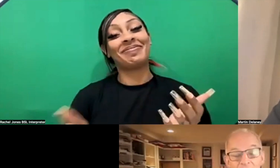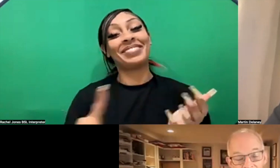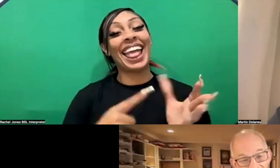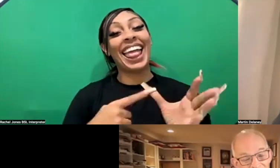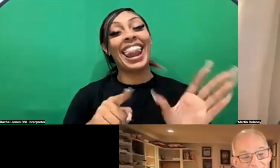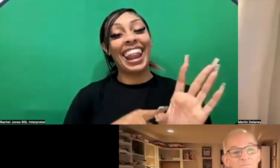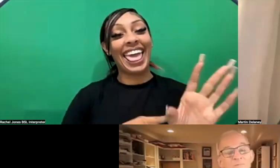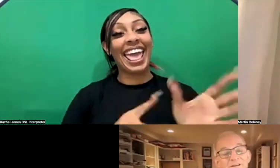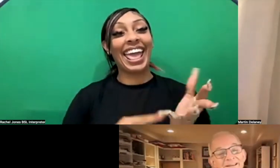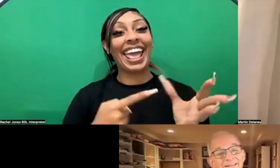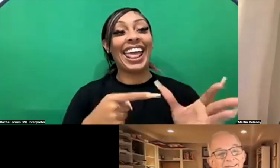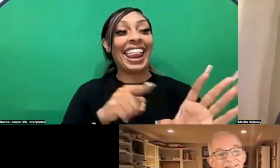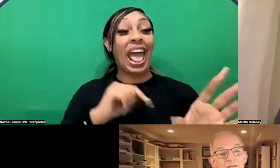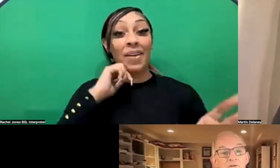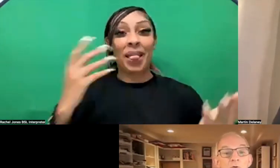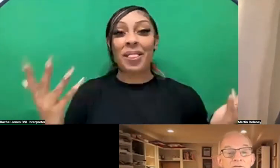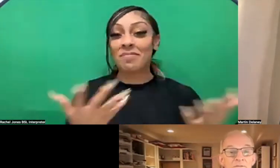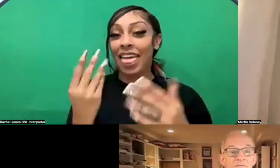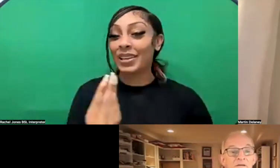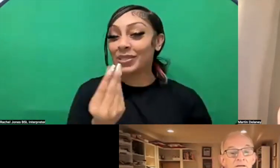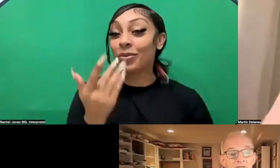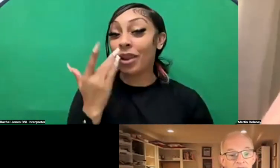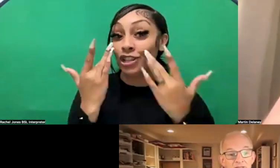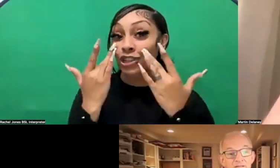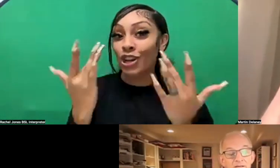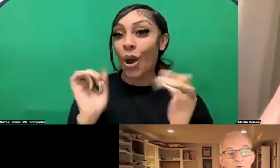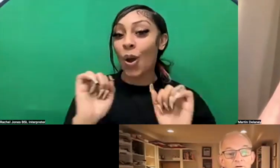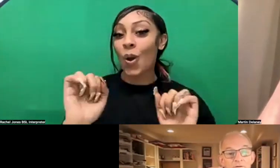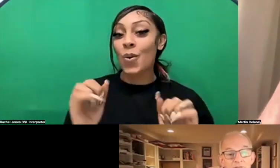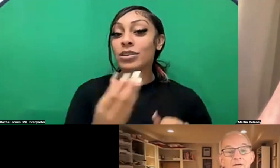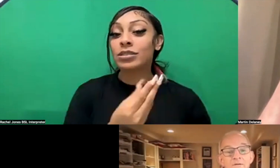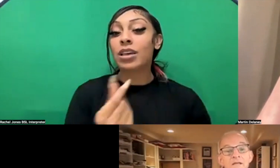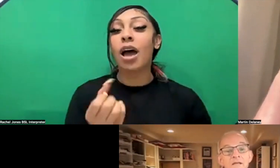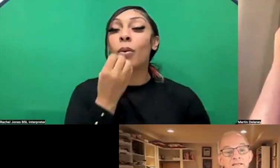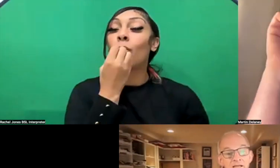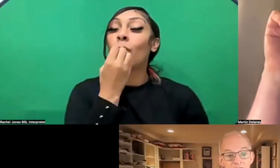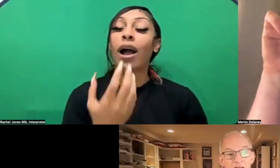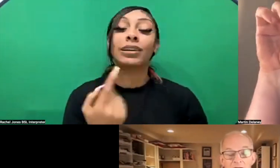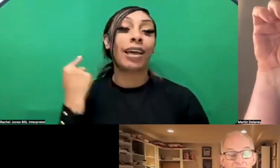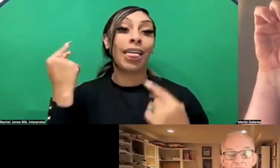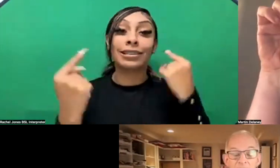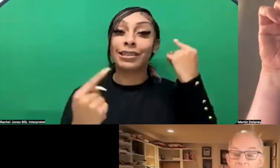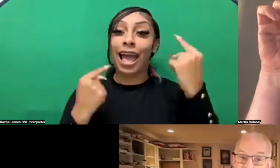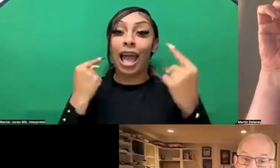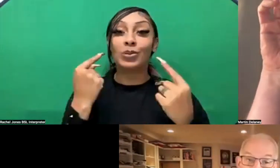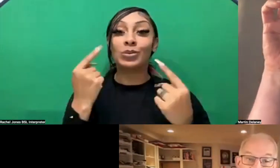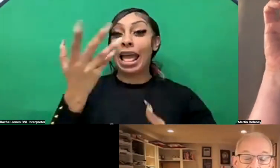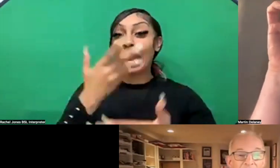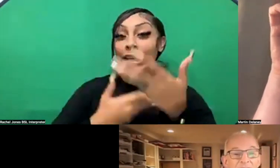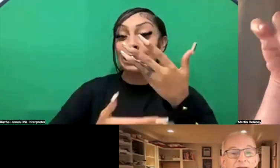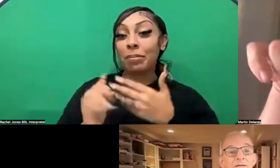that in a moment and show you some of the wonderful sounds and tell you a little bit about LinnStrument if you'd